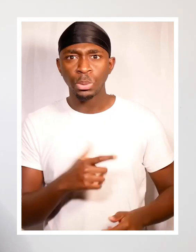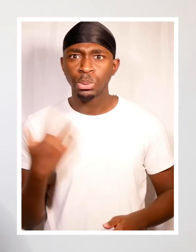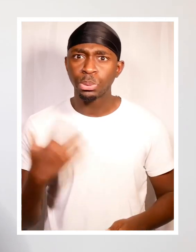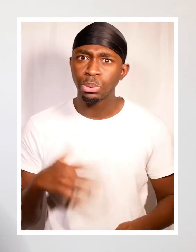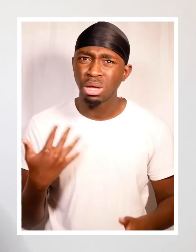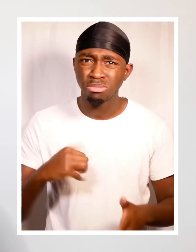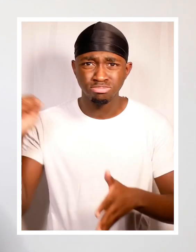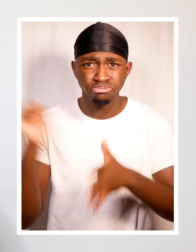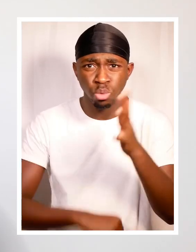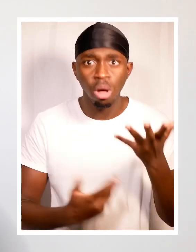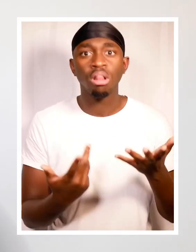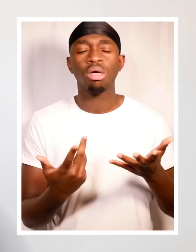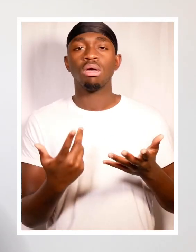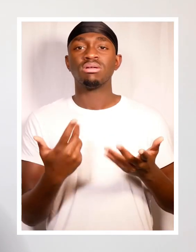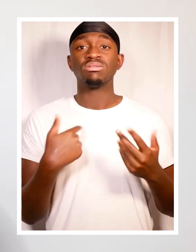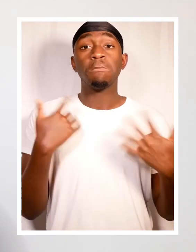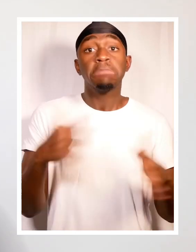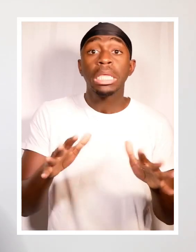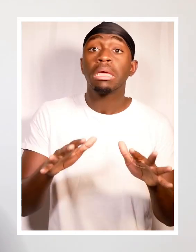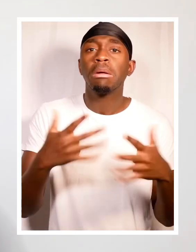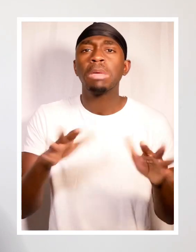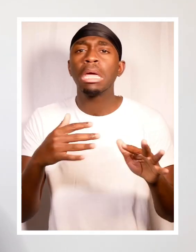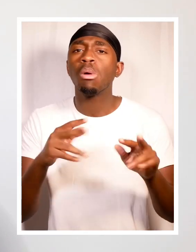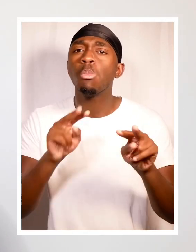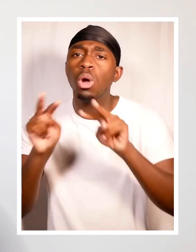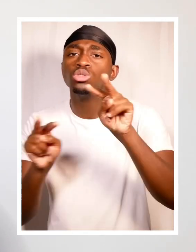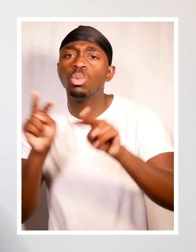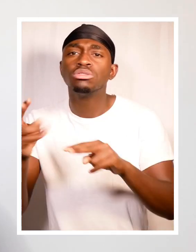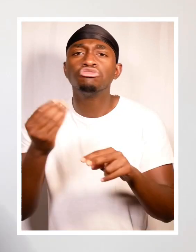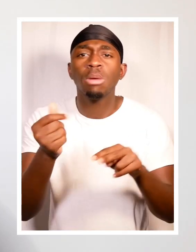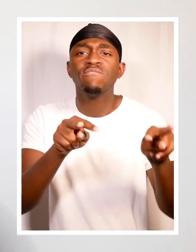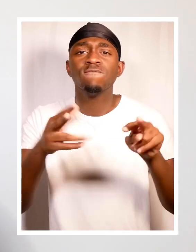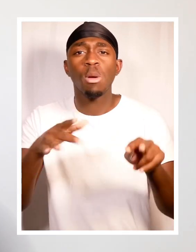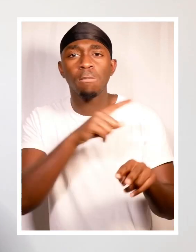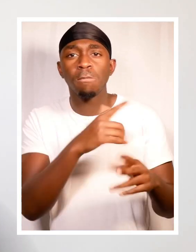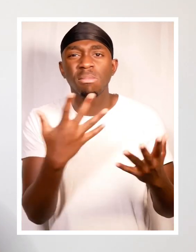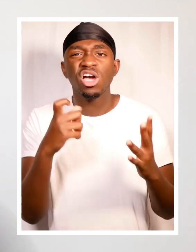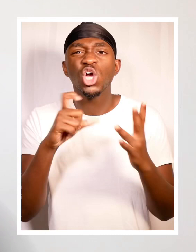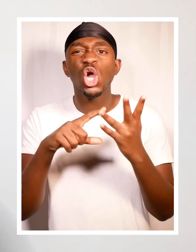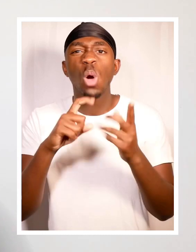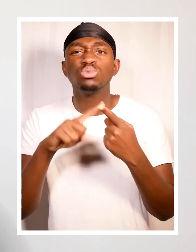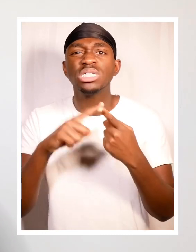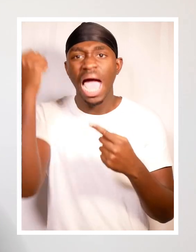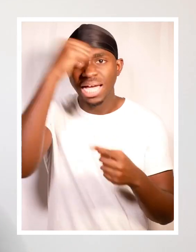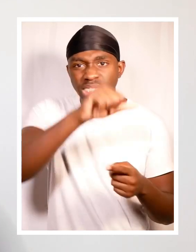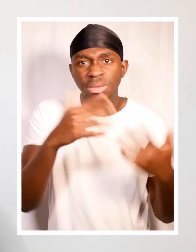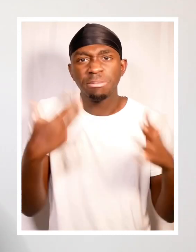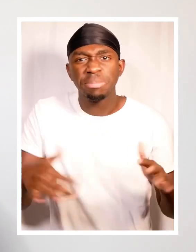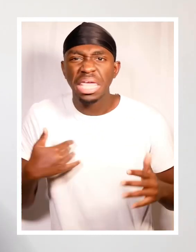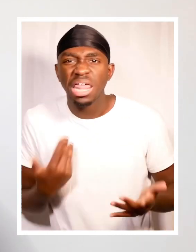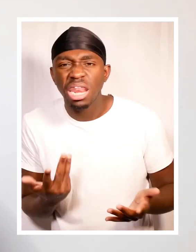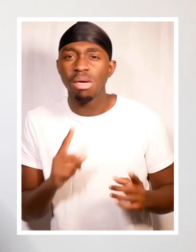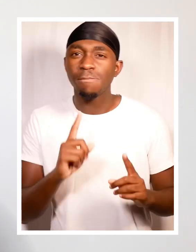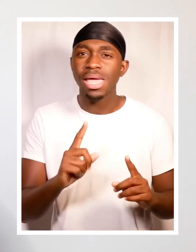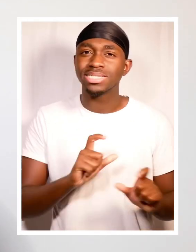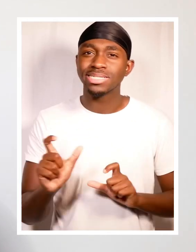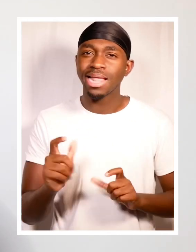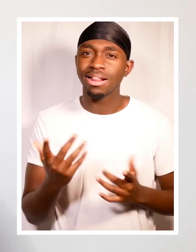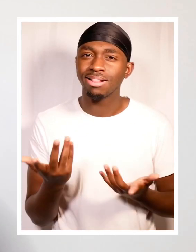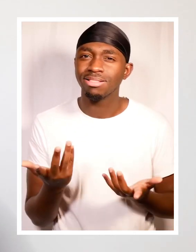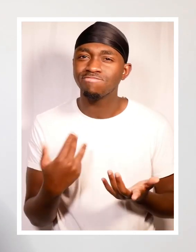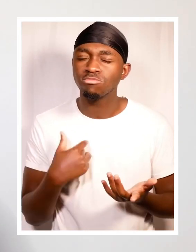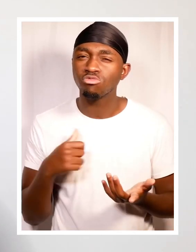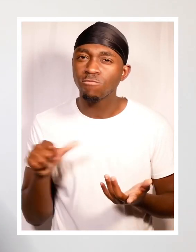people that i was on the boot camp with i actually made some really good friends from there so the learning environment was fine